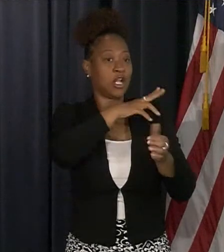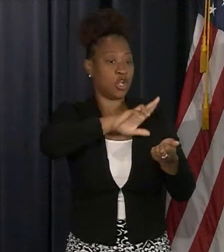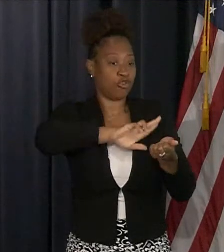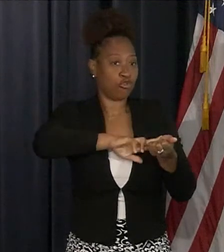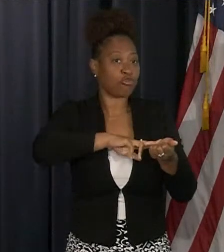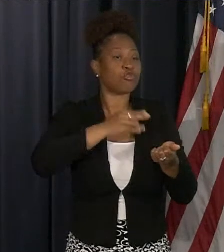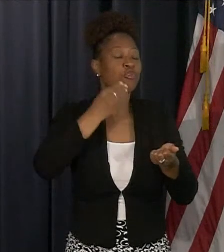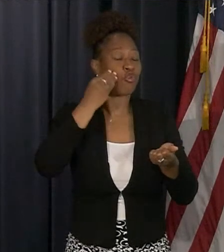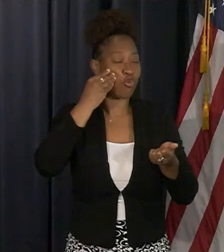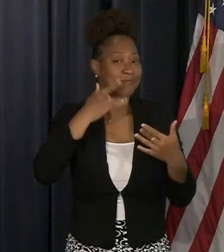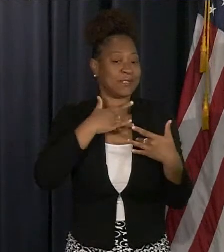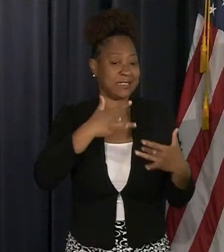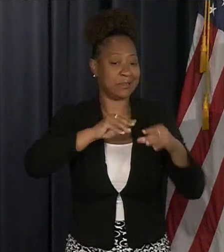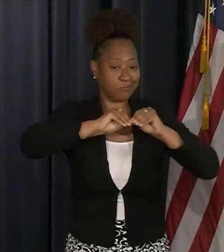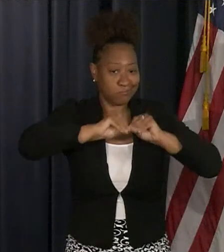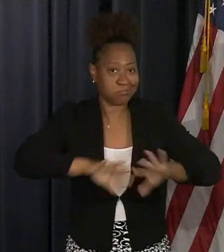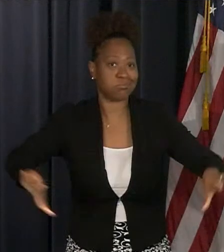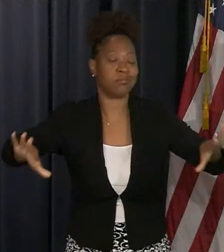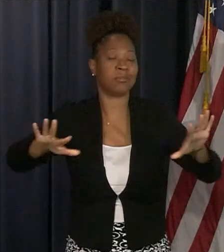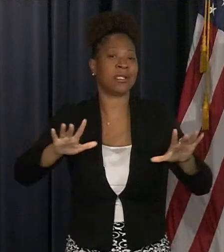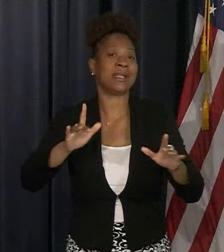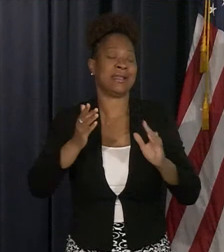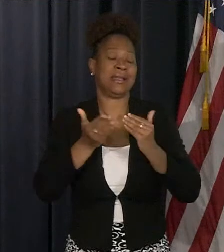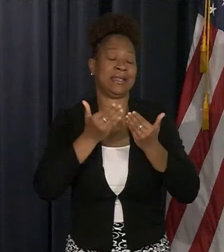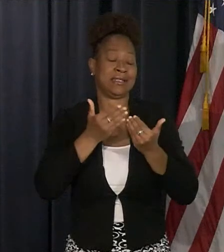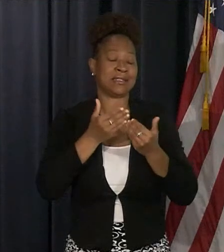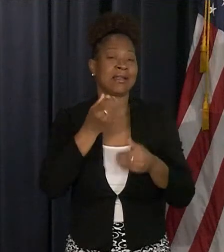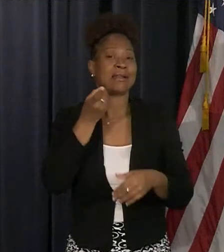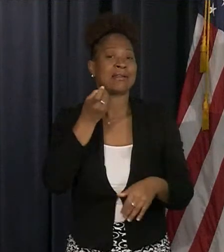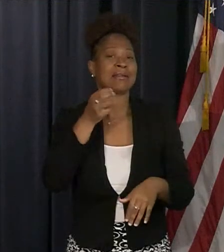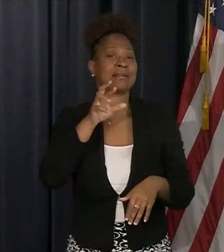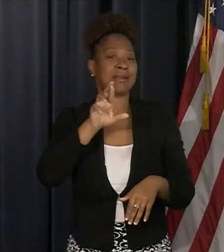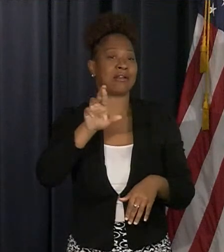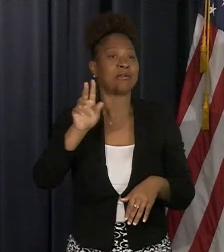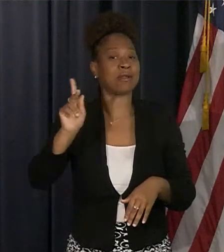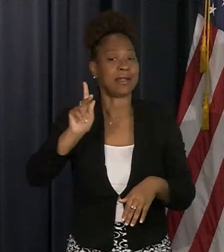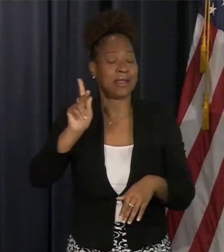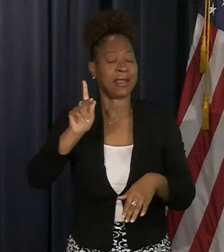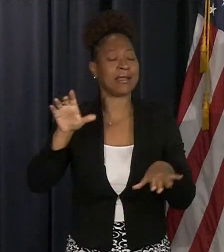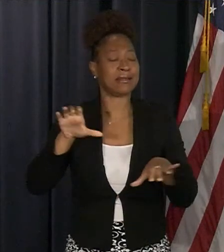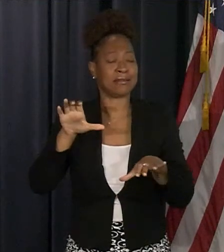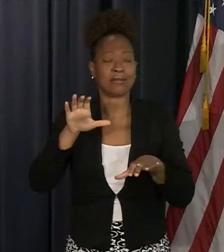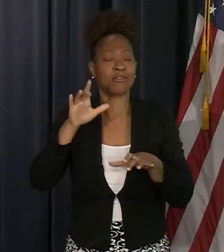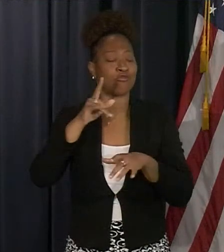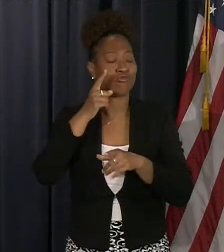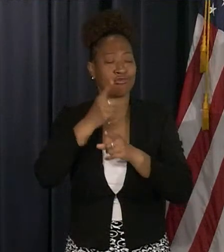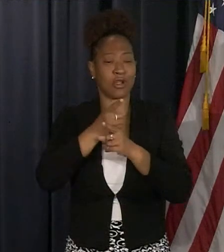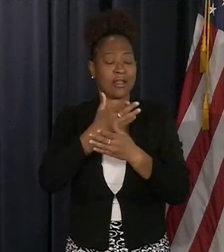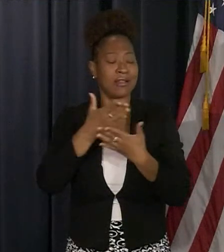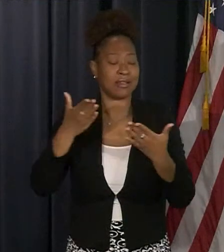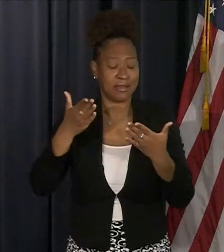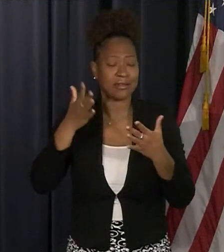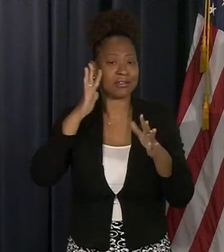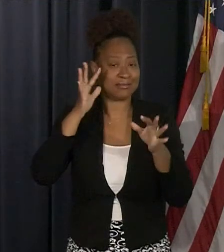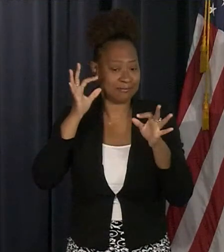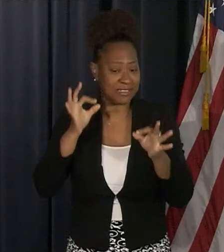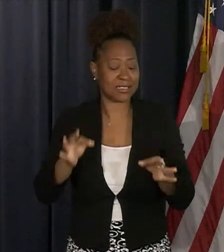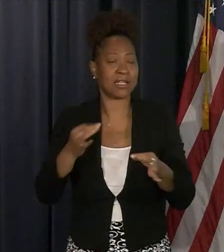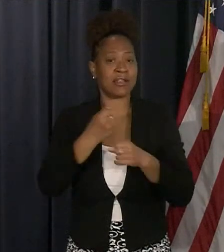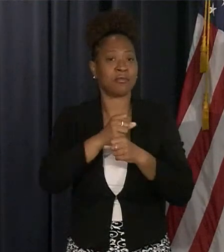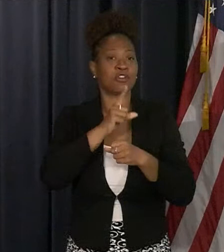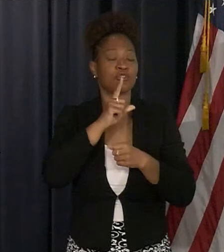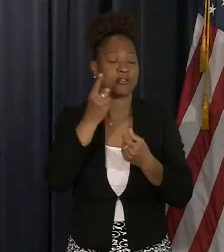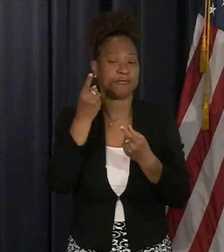spreading location. And I think the governor and Dr. Khaldun just did exactly the right thing Friday afternoon to get us